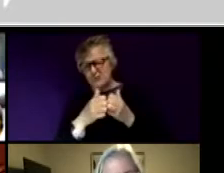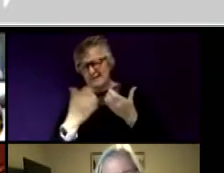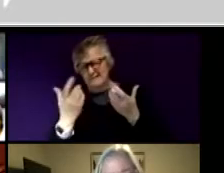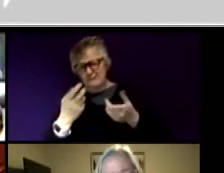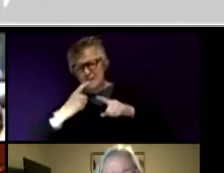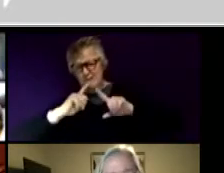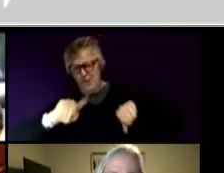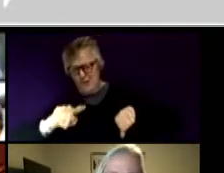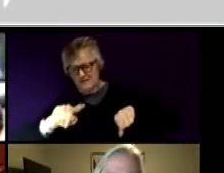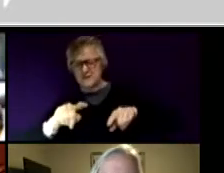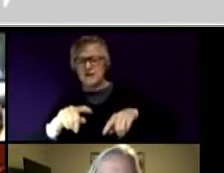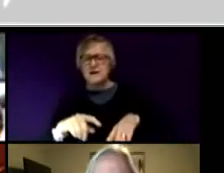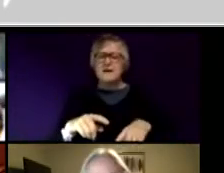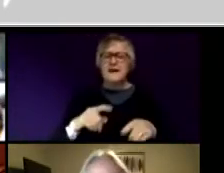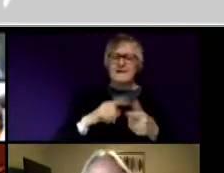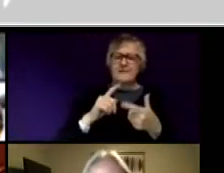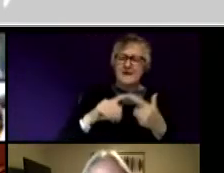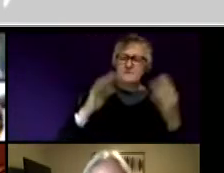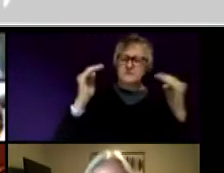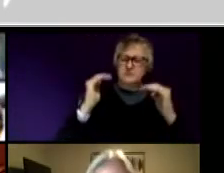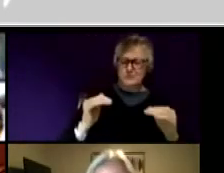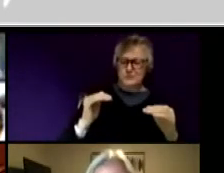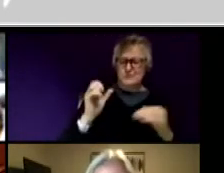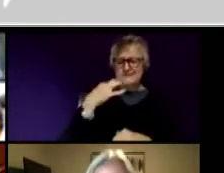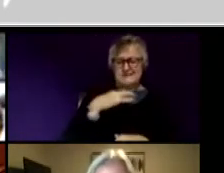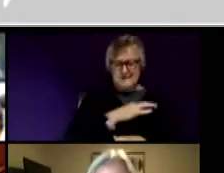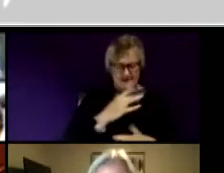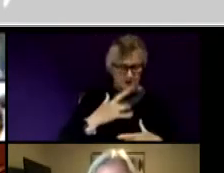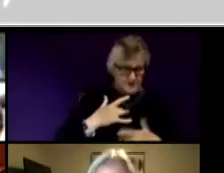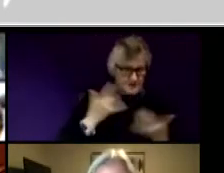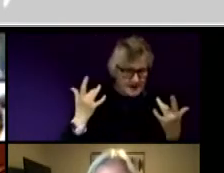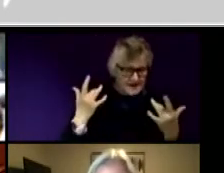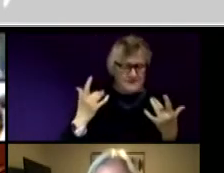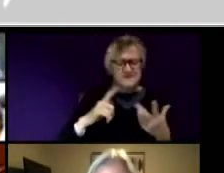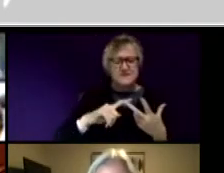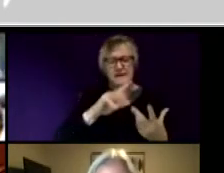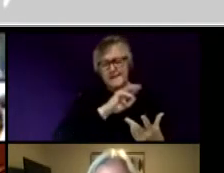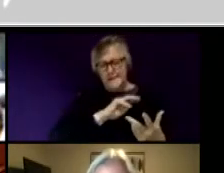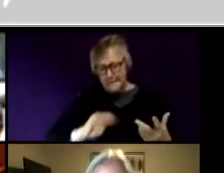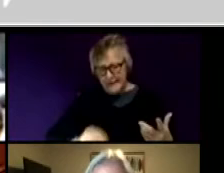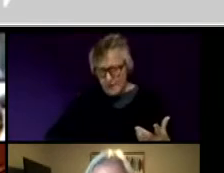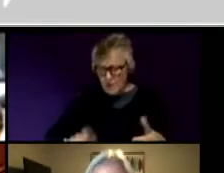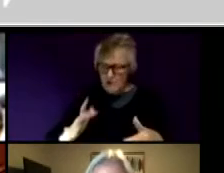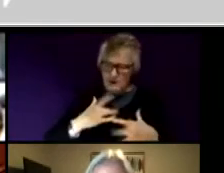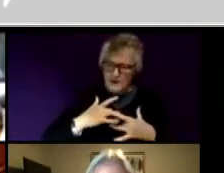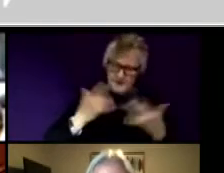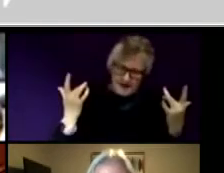PPB updates, and mayoral updates. Then we're gonna move on to